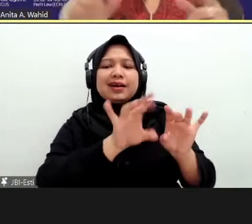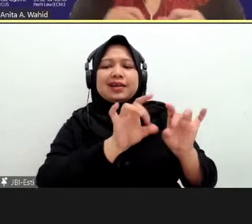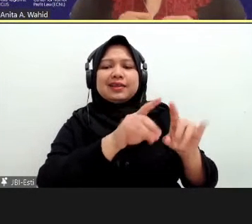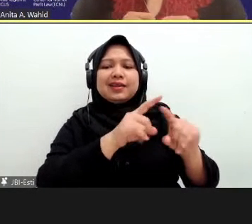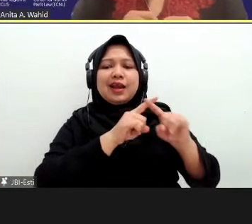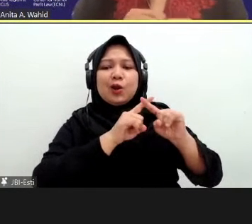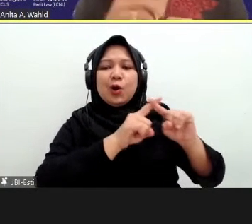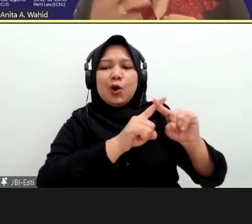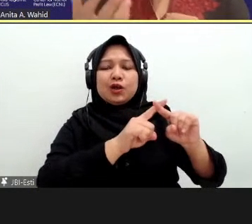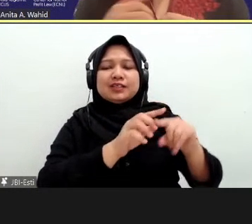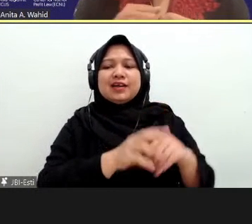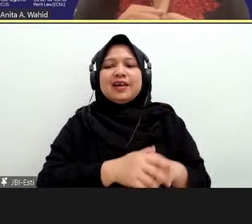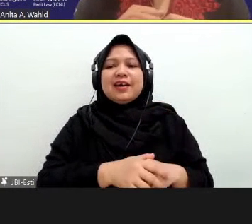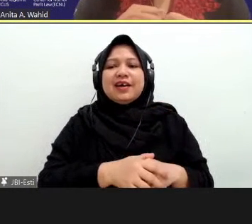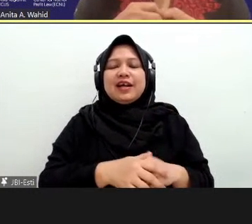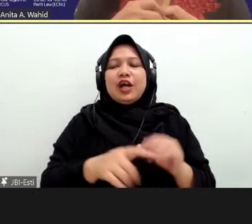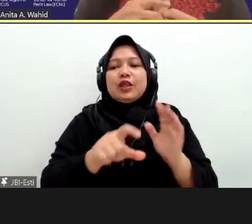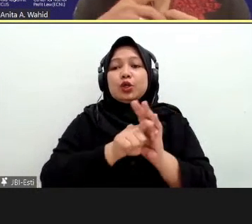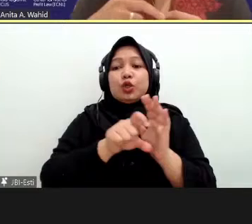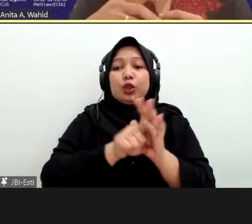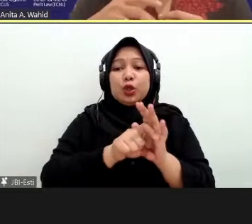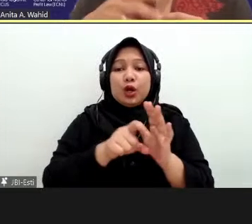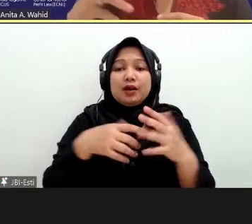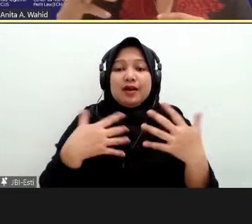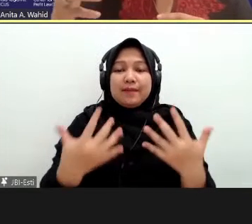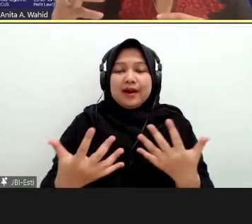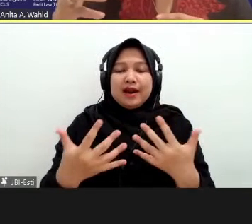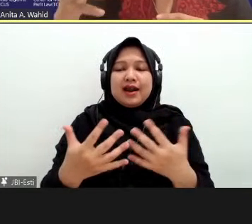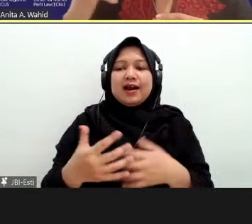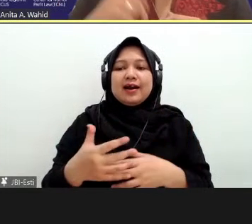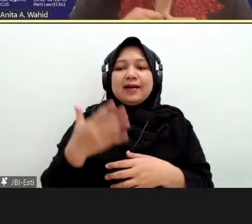it's hoaxes. It's very easy.